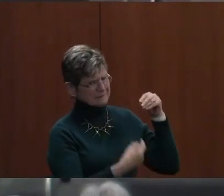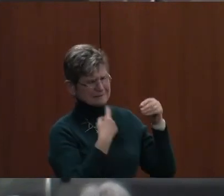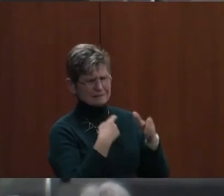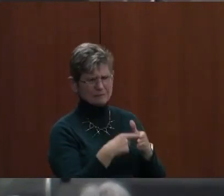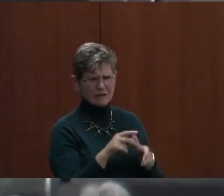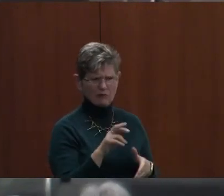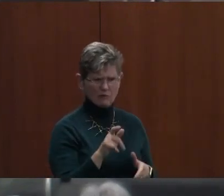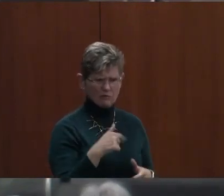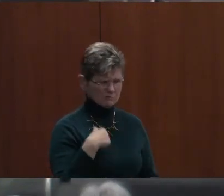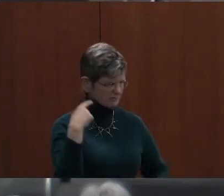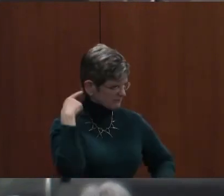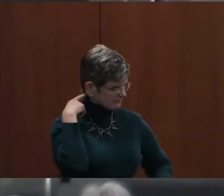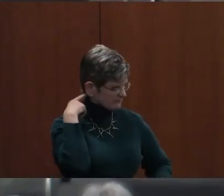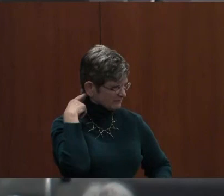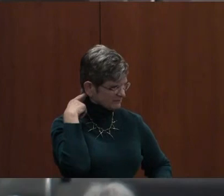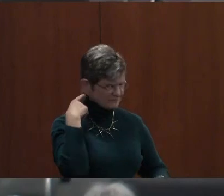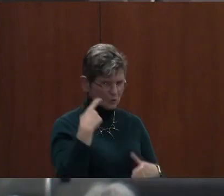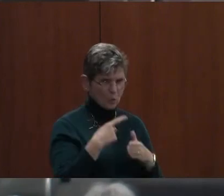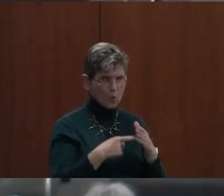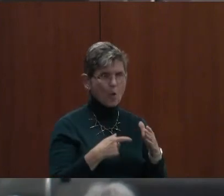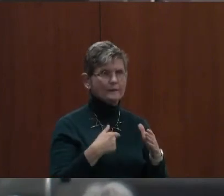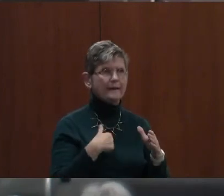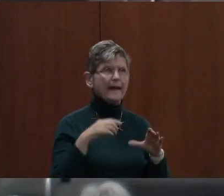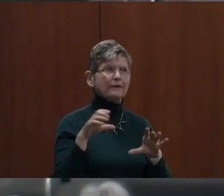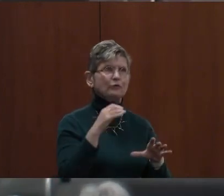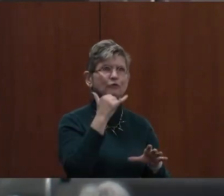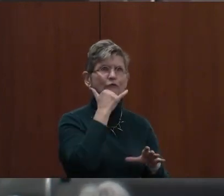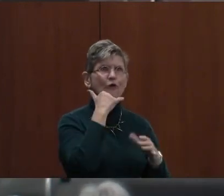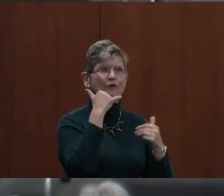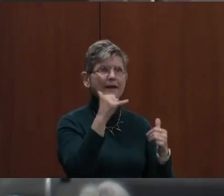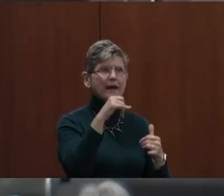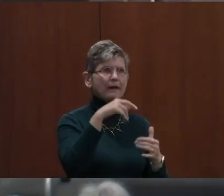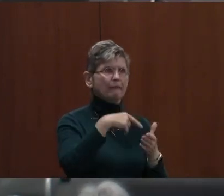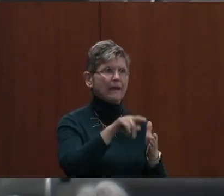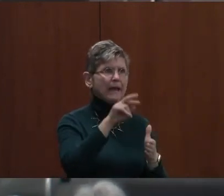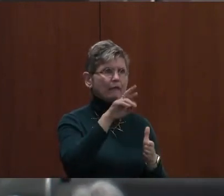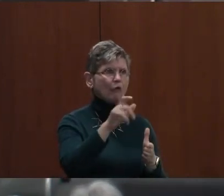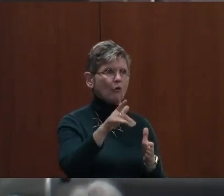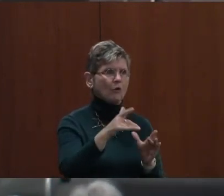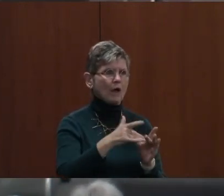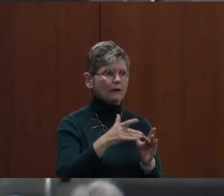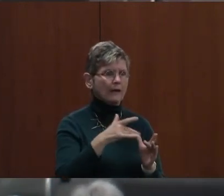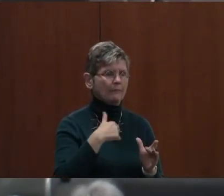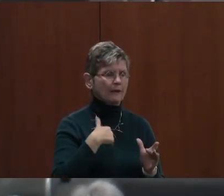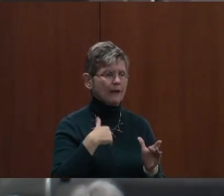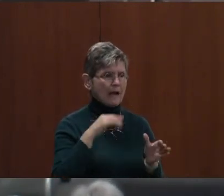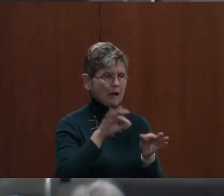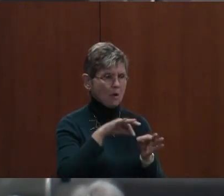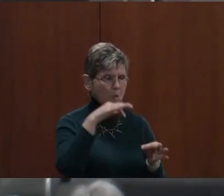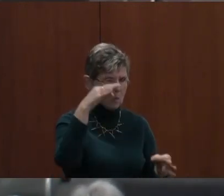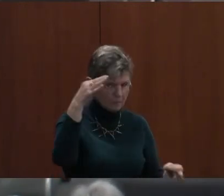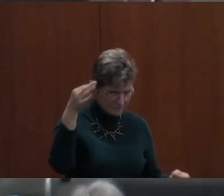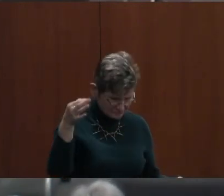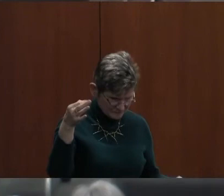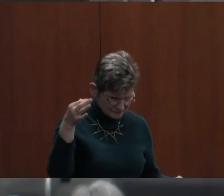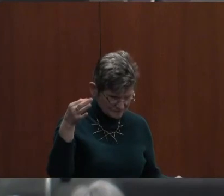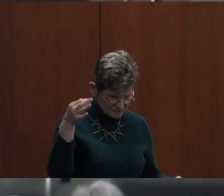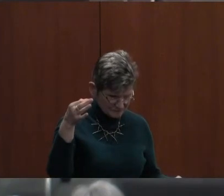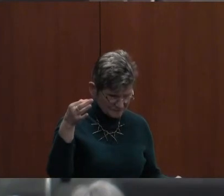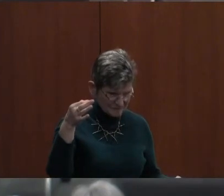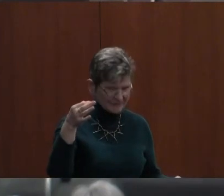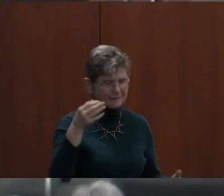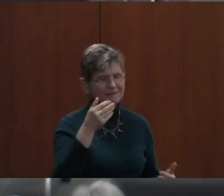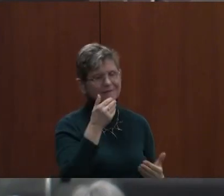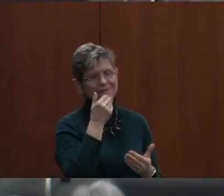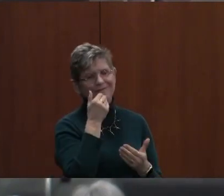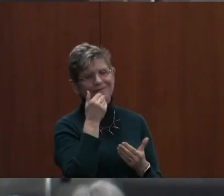thought, what I do wrong now? The payroll's contacted me. So I opened them up, and there were thank